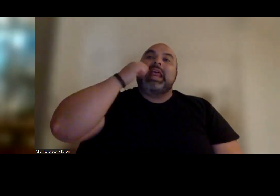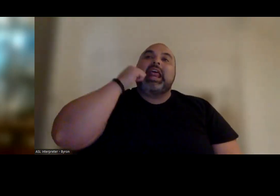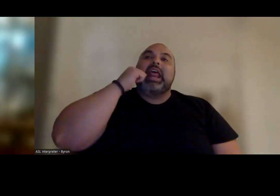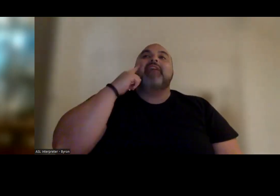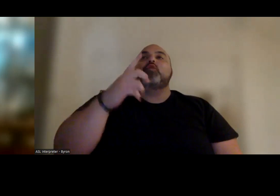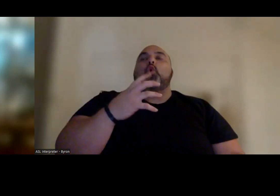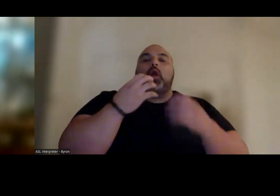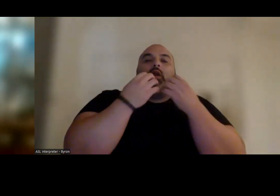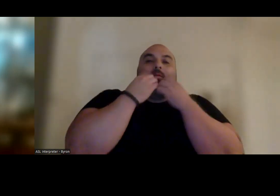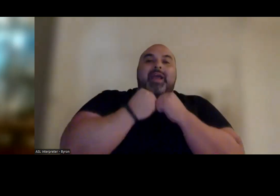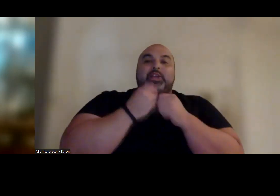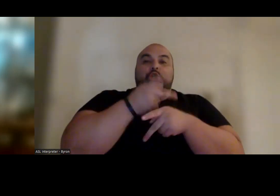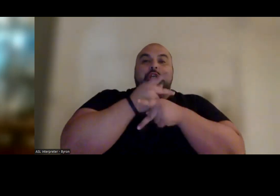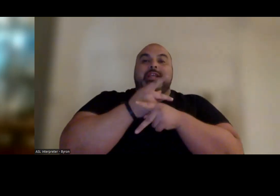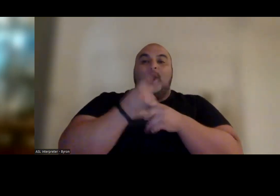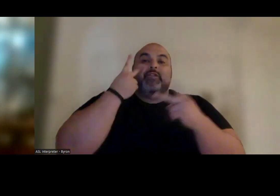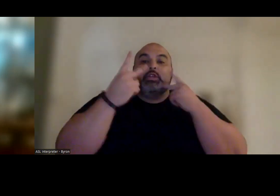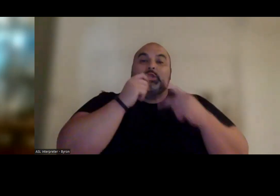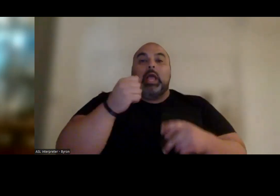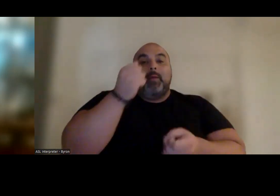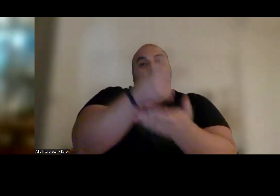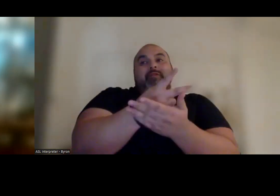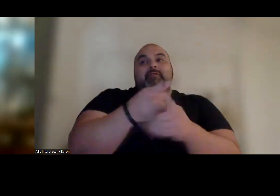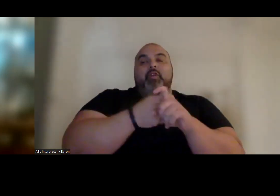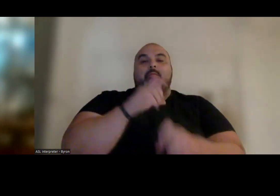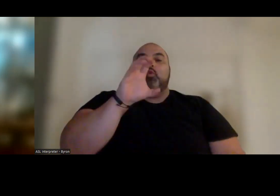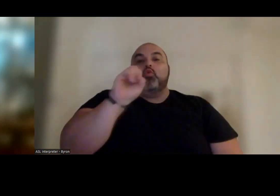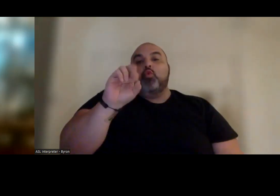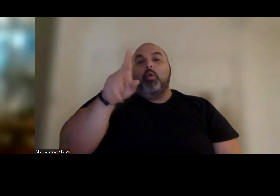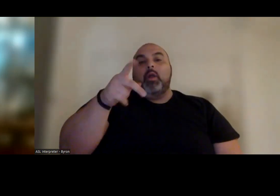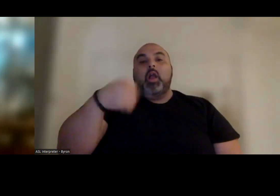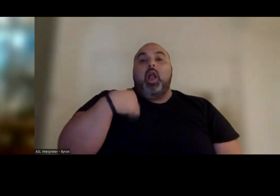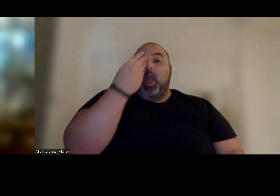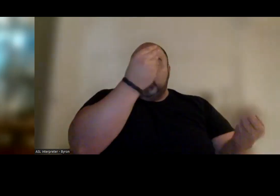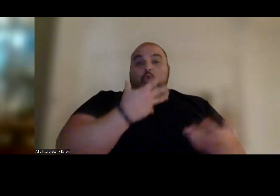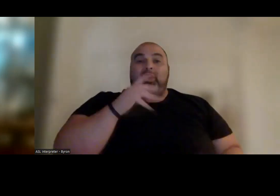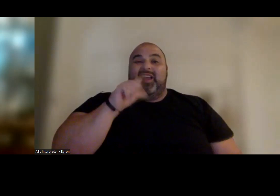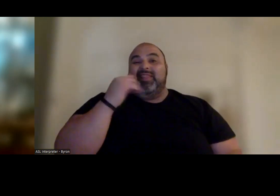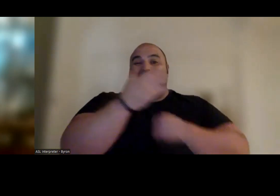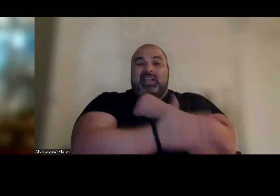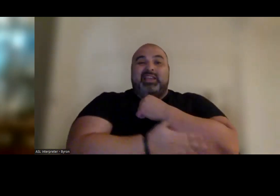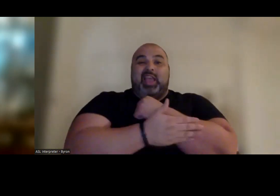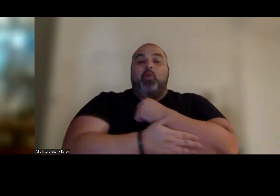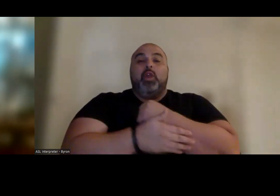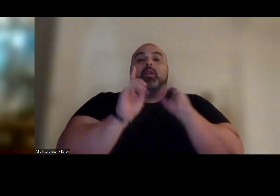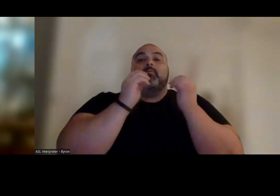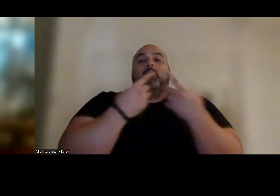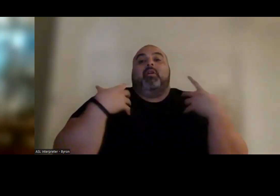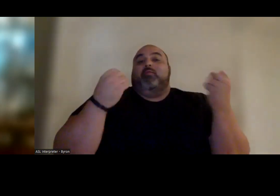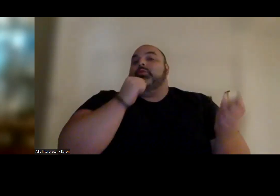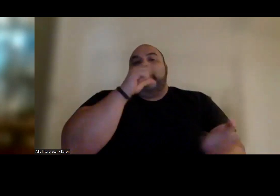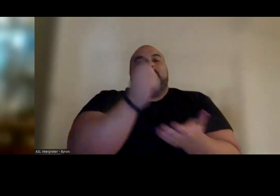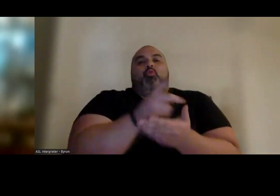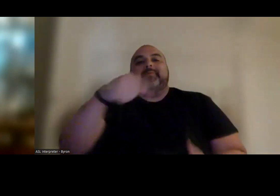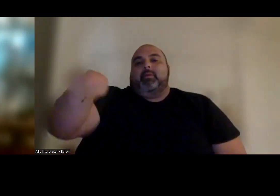visits because they were not approved by corporate. And I was told that L.A. County Department of Public Health wouldn't approve them.